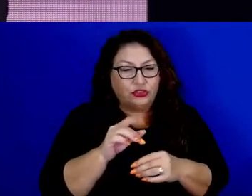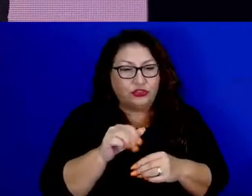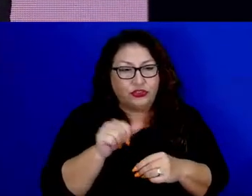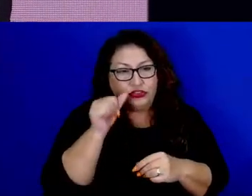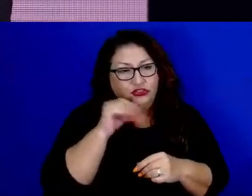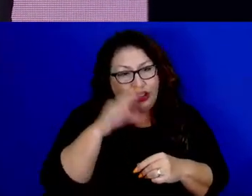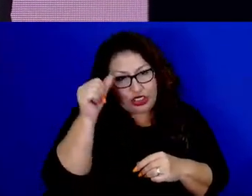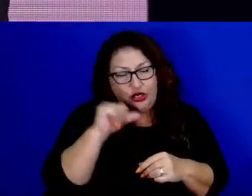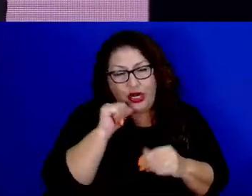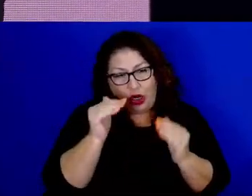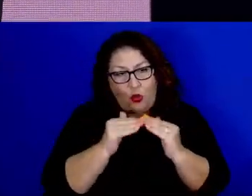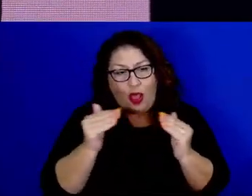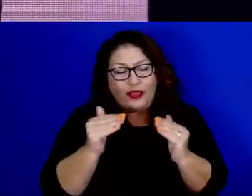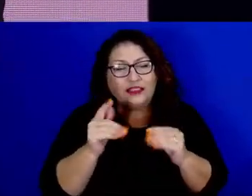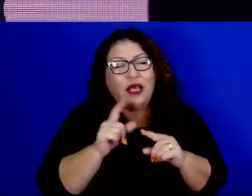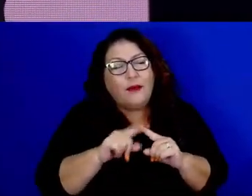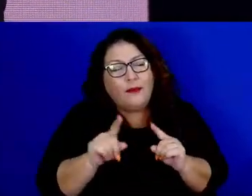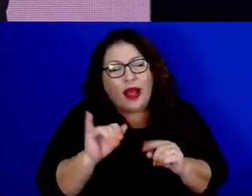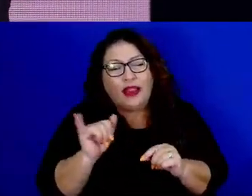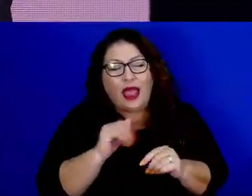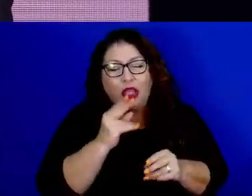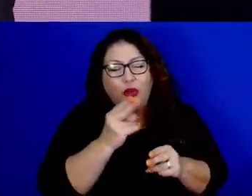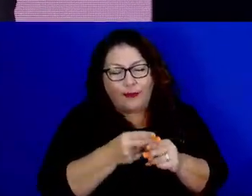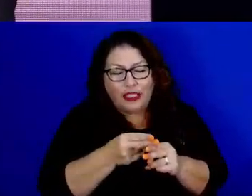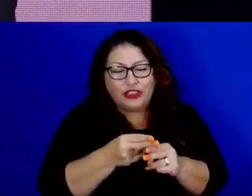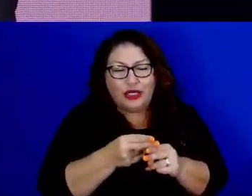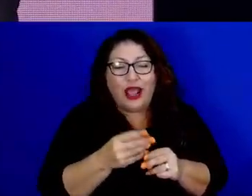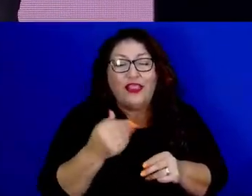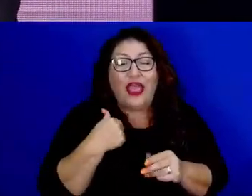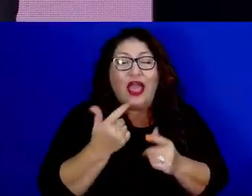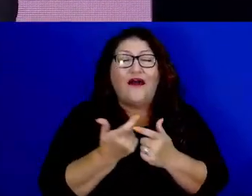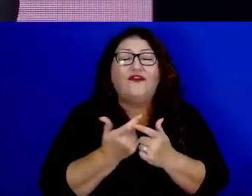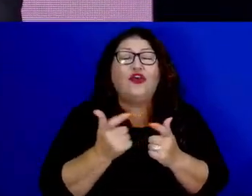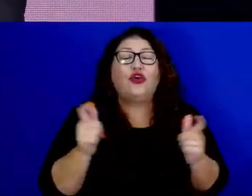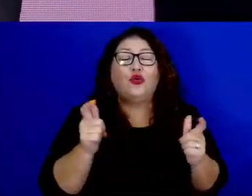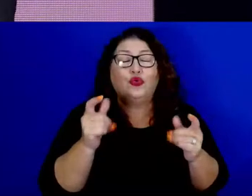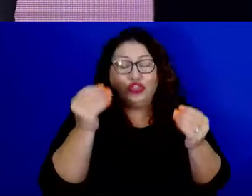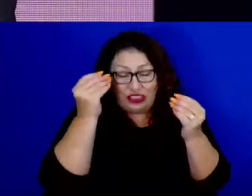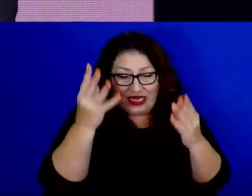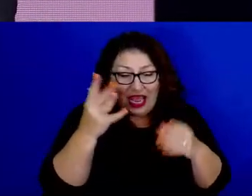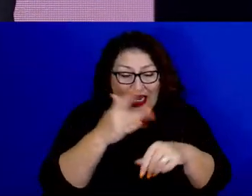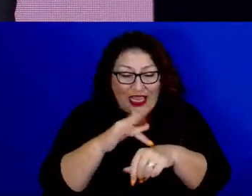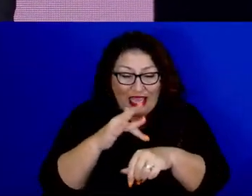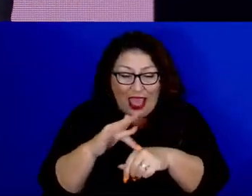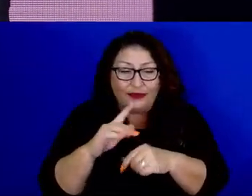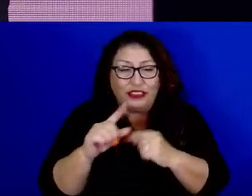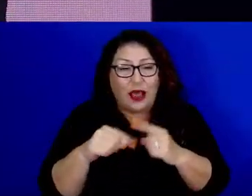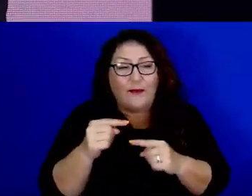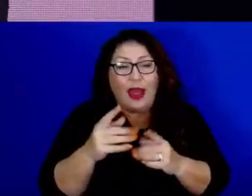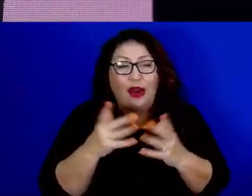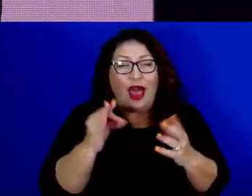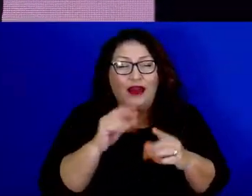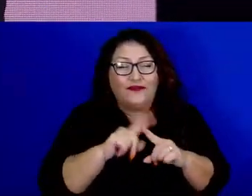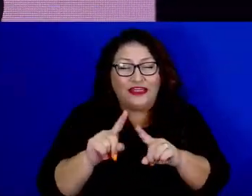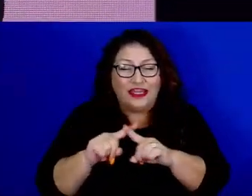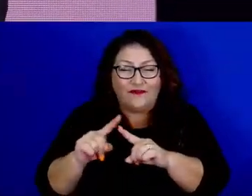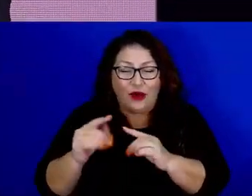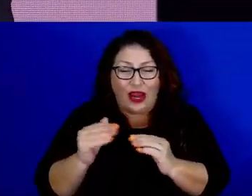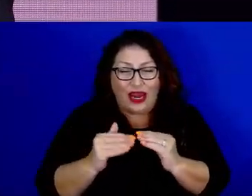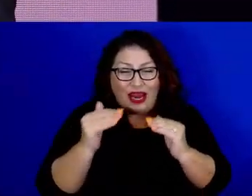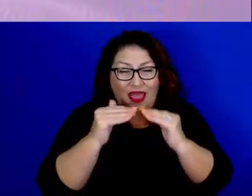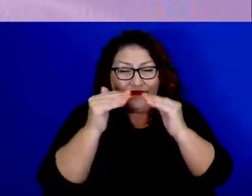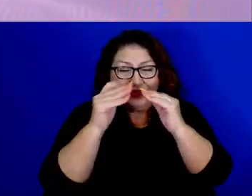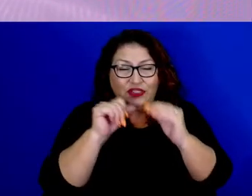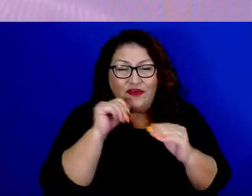But as you were saying, there are huge data gaps around lots of different levels of equality across the European